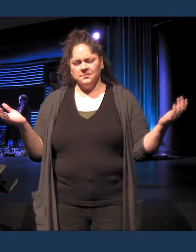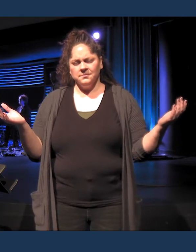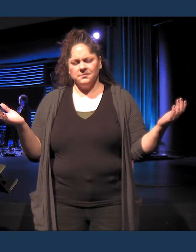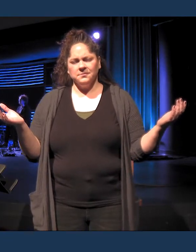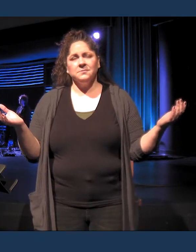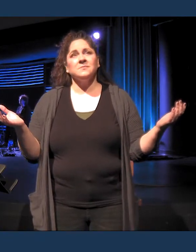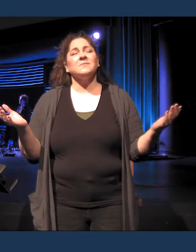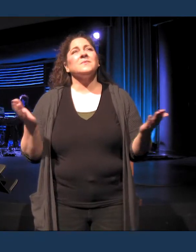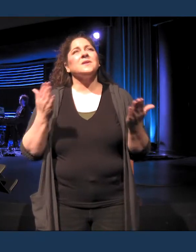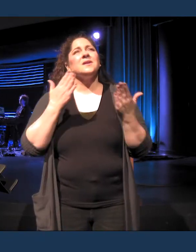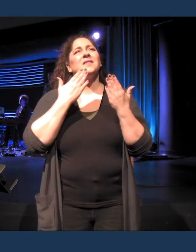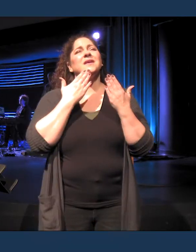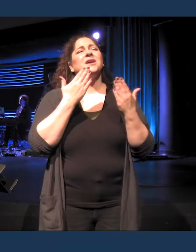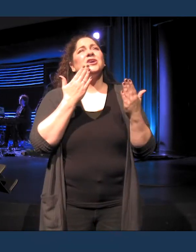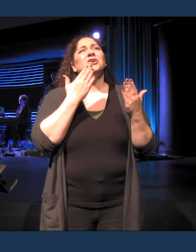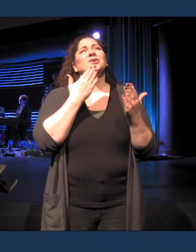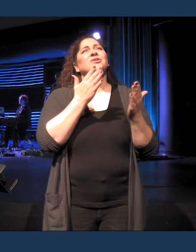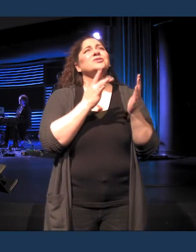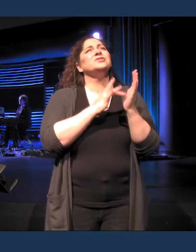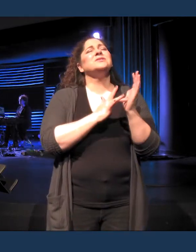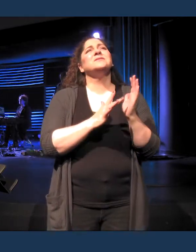Thank you, Jesus.